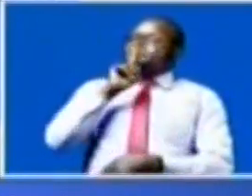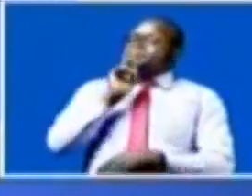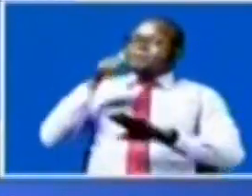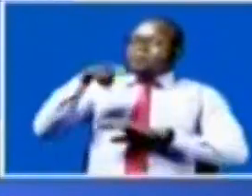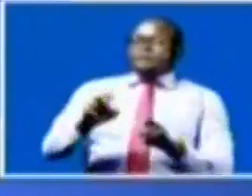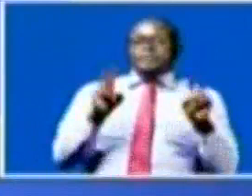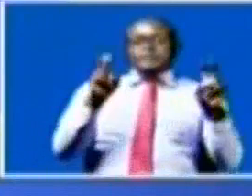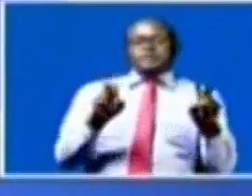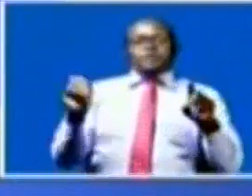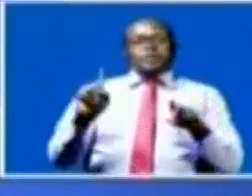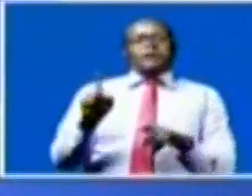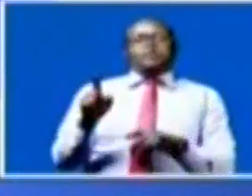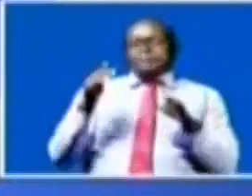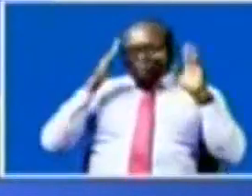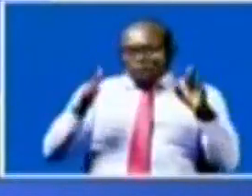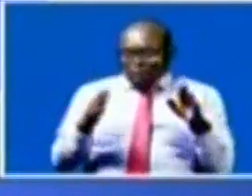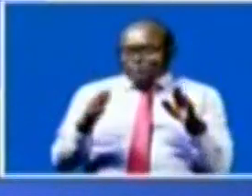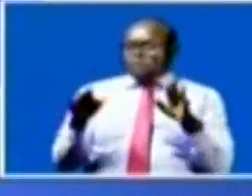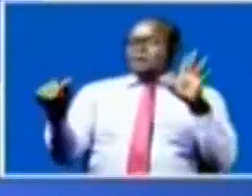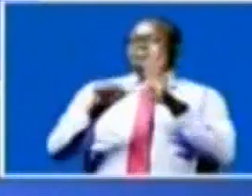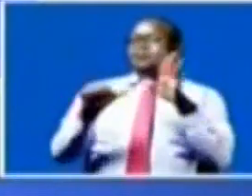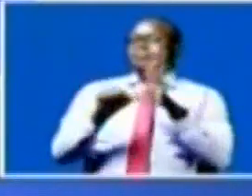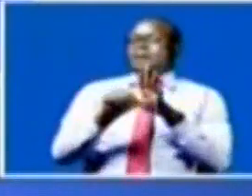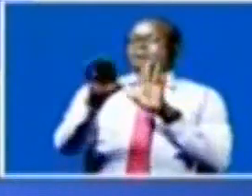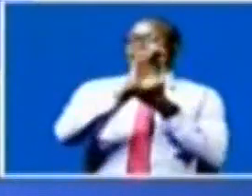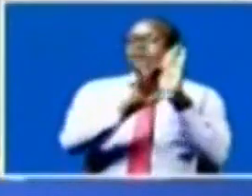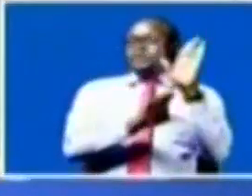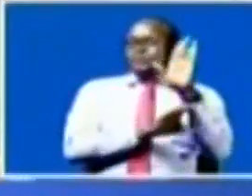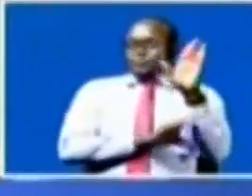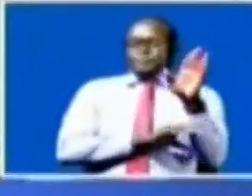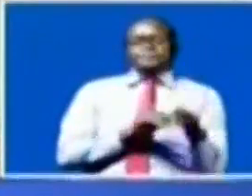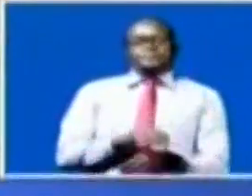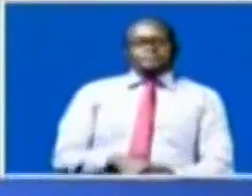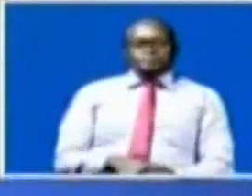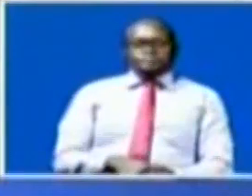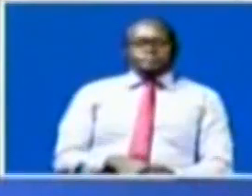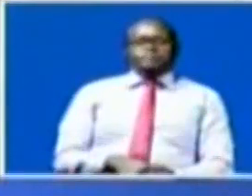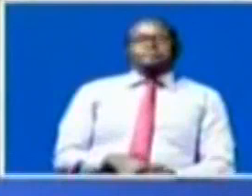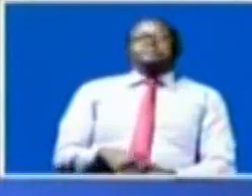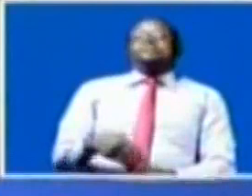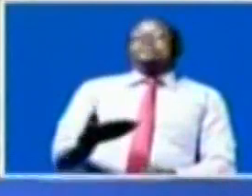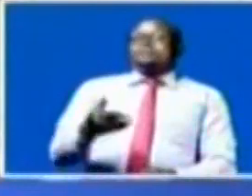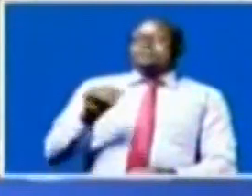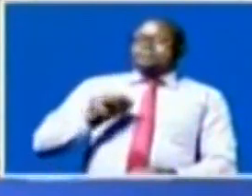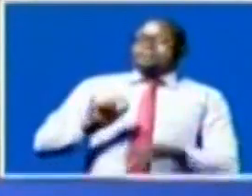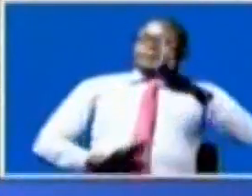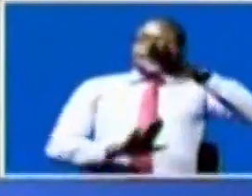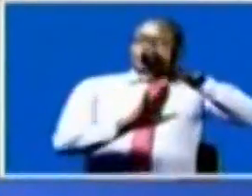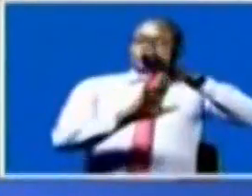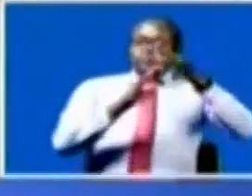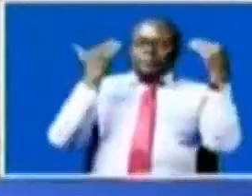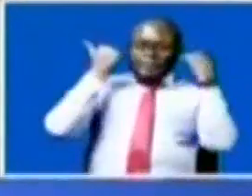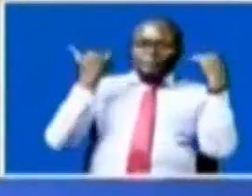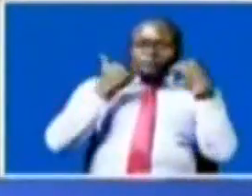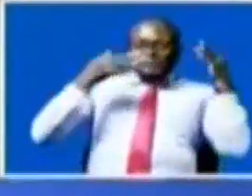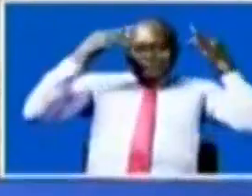issue as Nairobi stares at a looming constitutional crisis? The Supreme Court had already given a